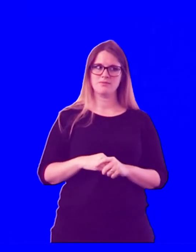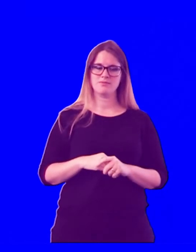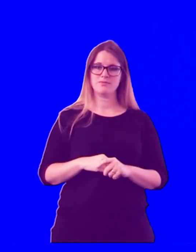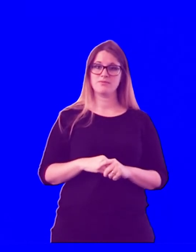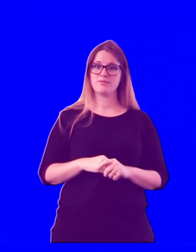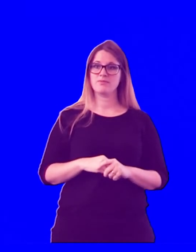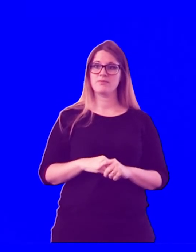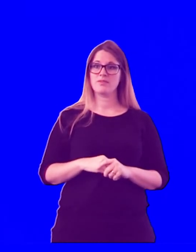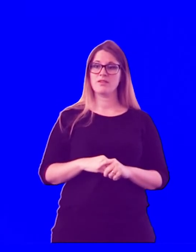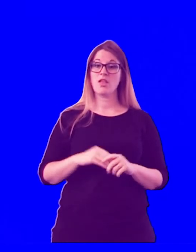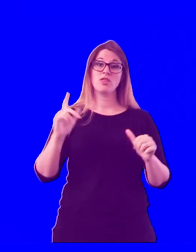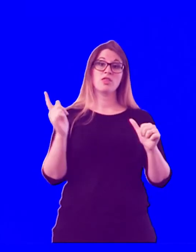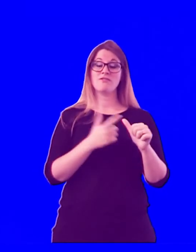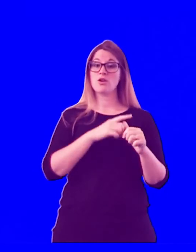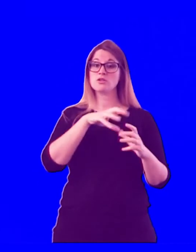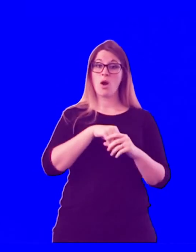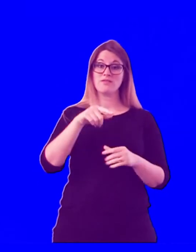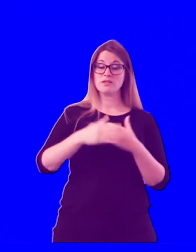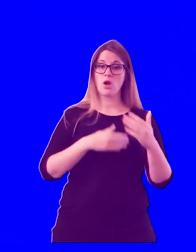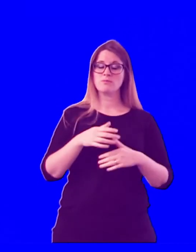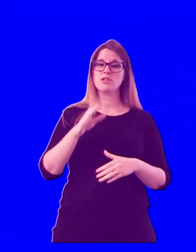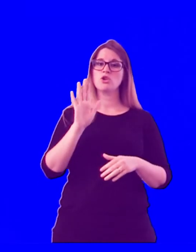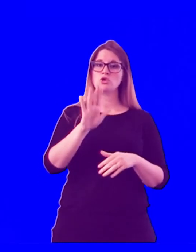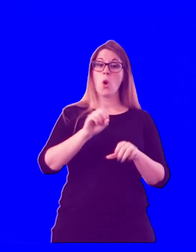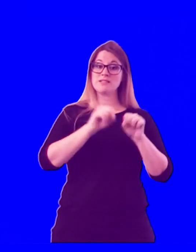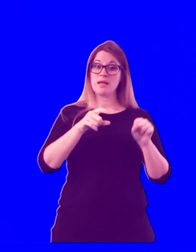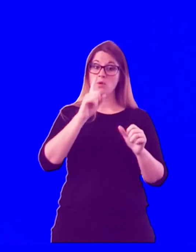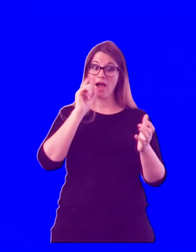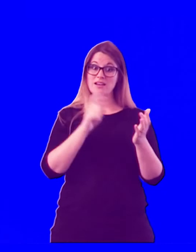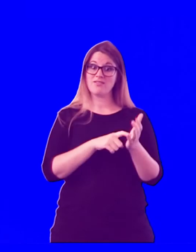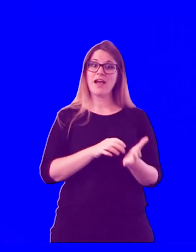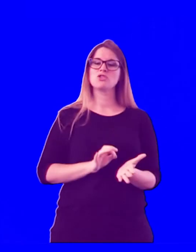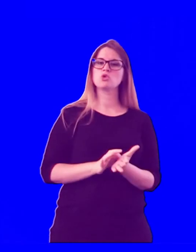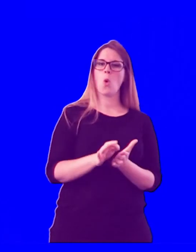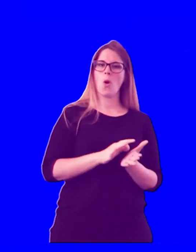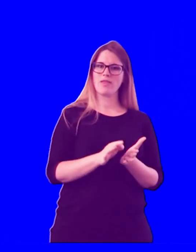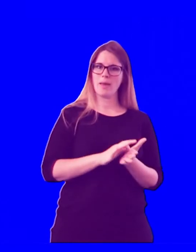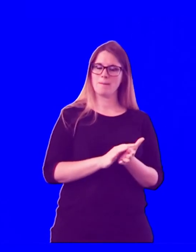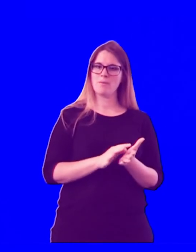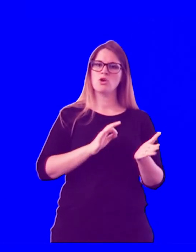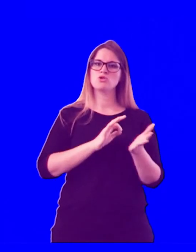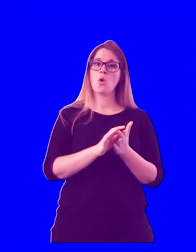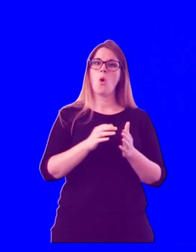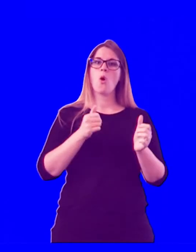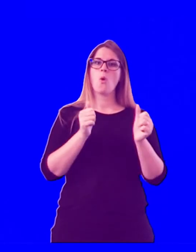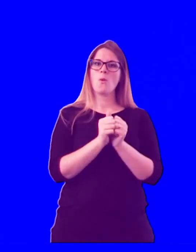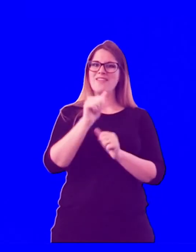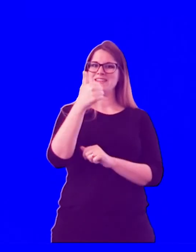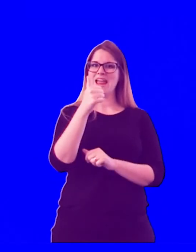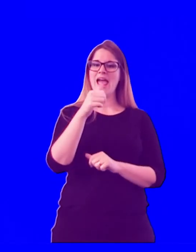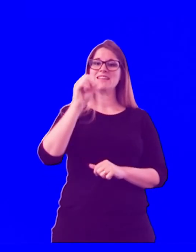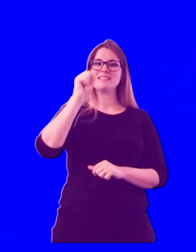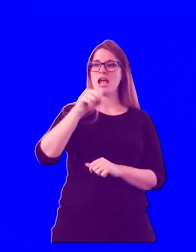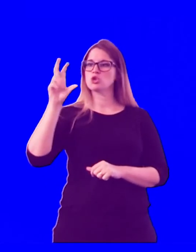So the first part of this process is to take your system that you've identified and score them. You're going to score them by answering 10